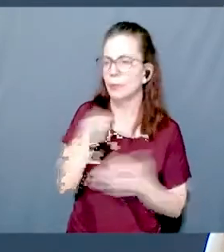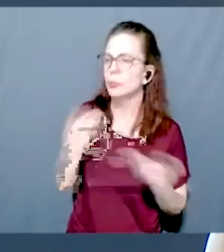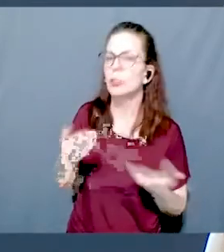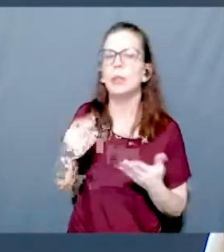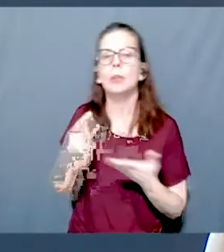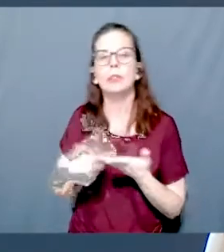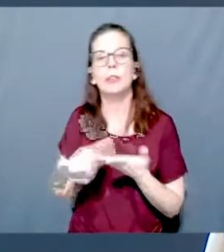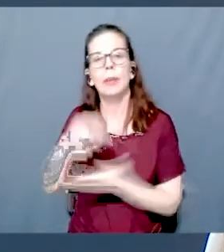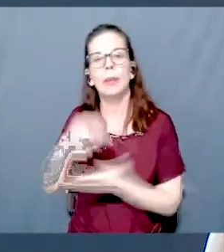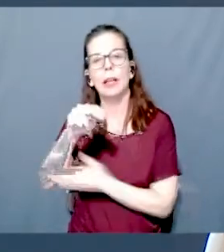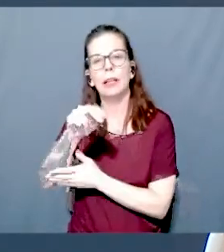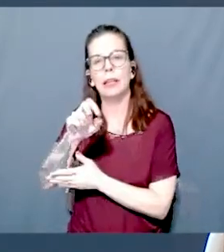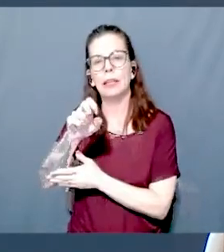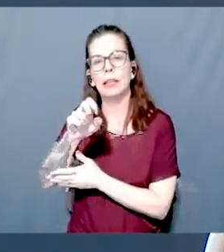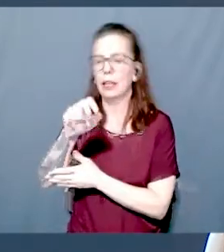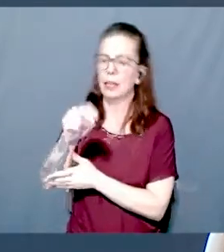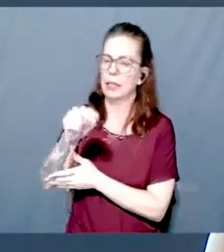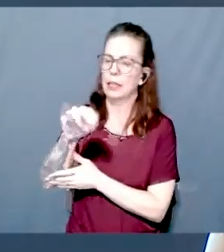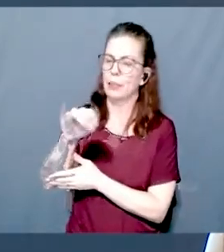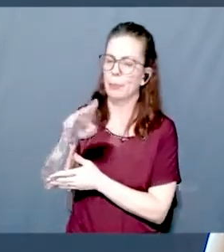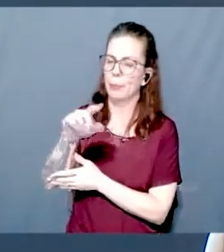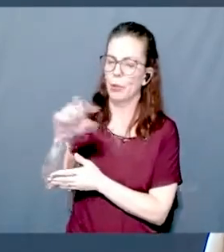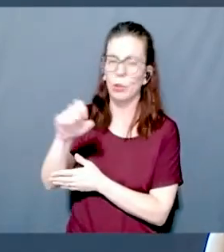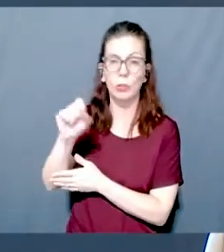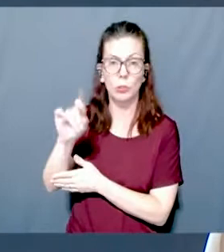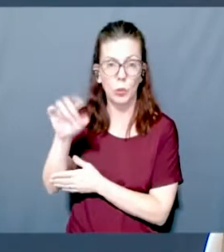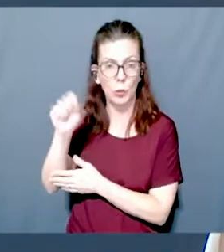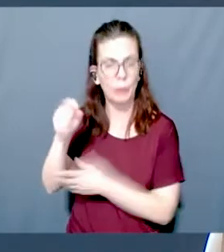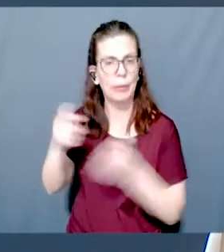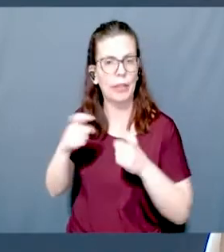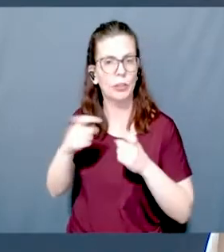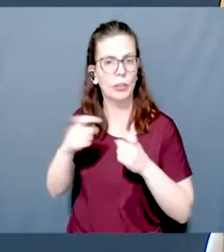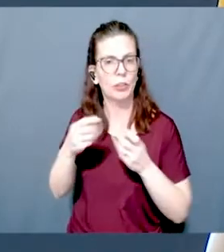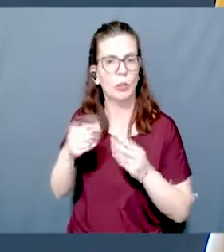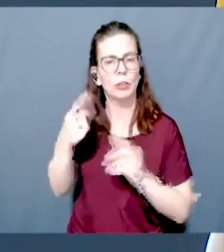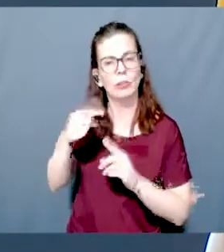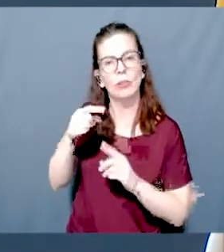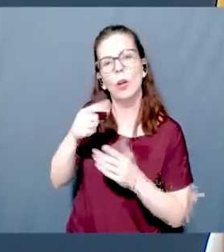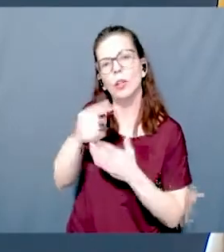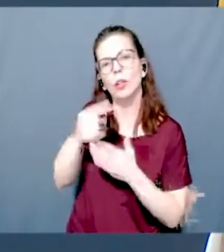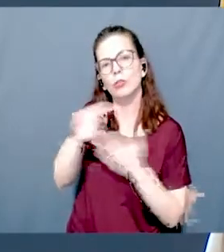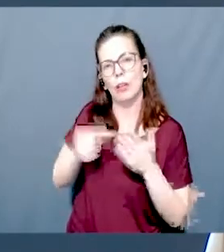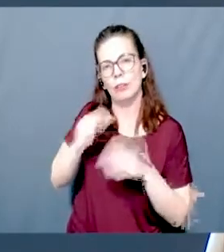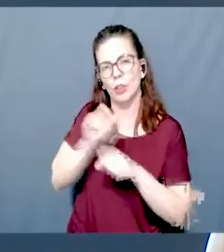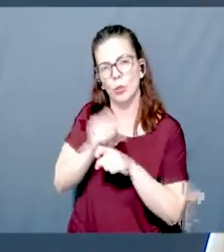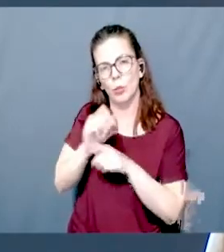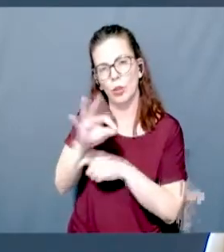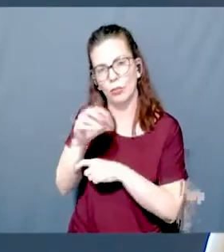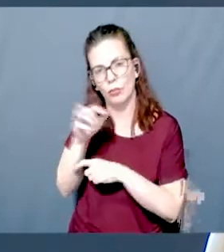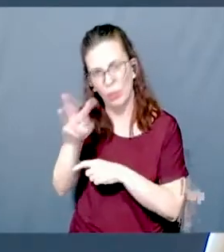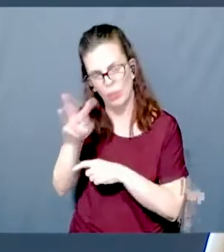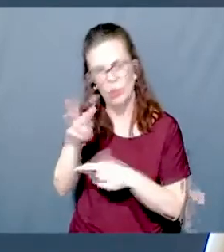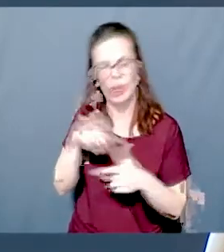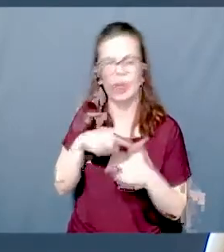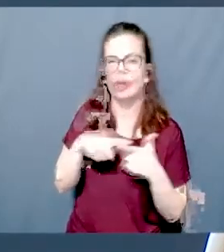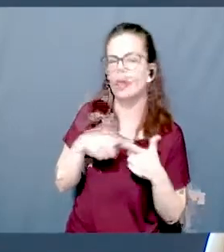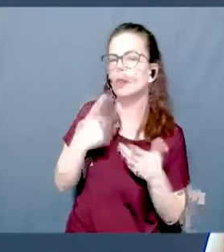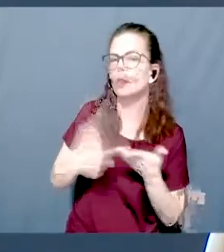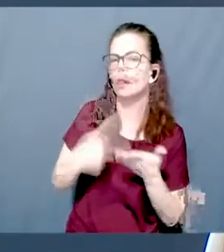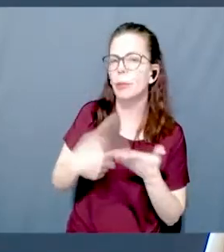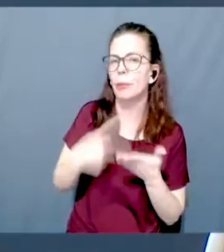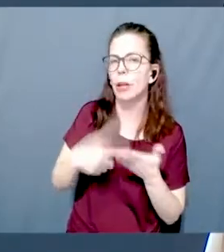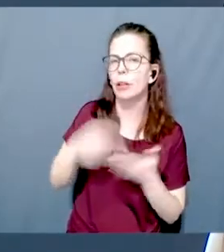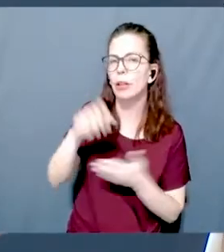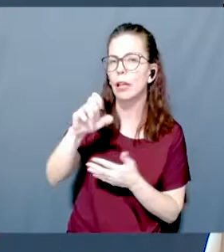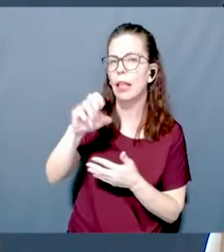managed solution for graphics-based workflows, and then I'm going to talk a little bit about the Elemental Media Services, which are